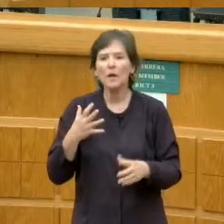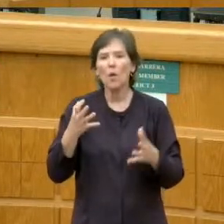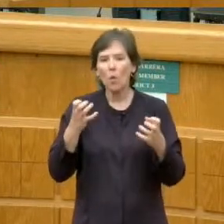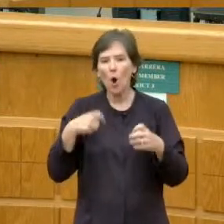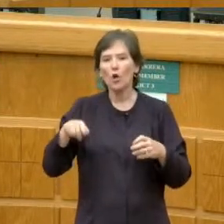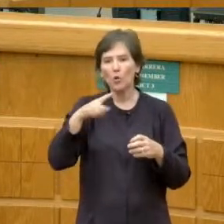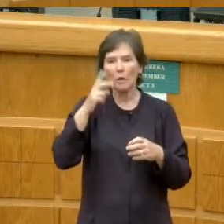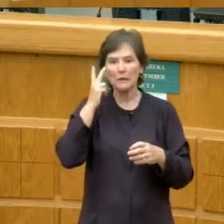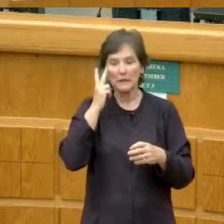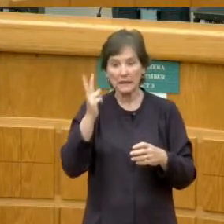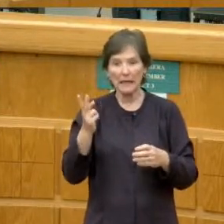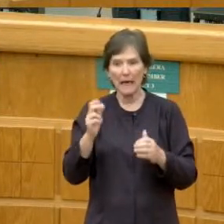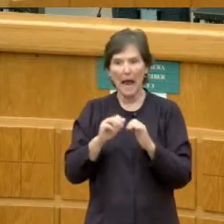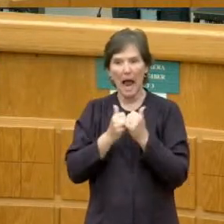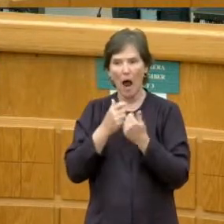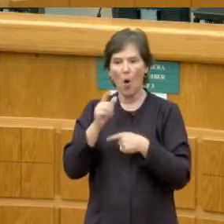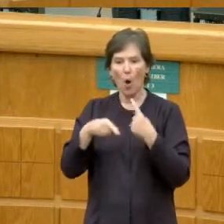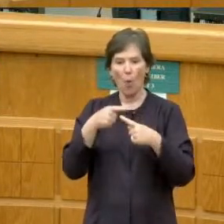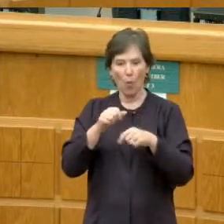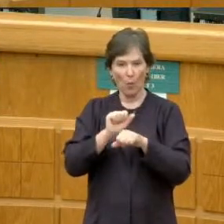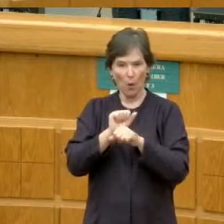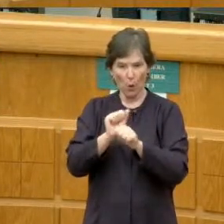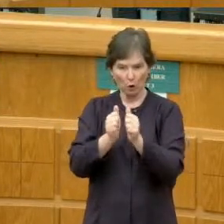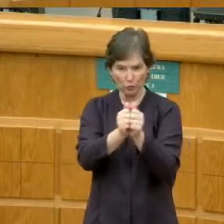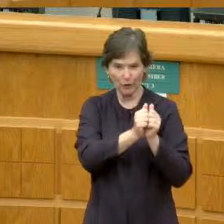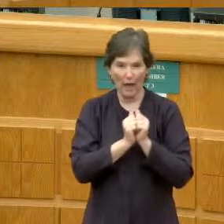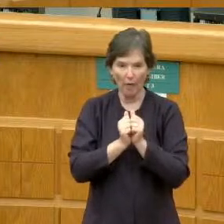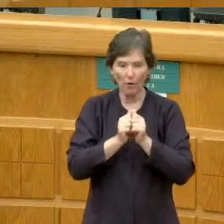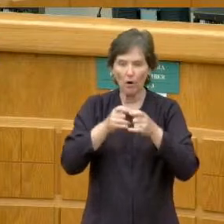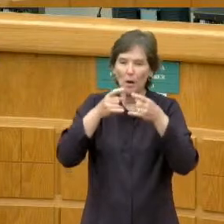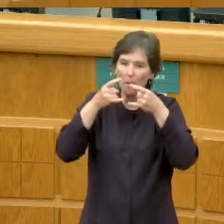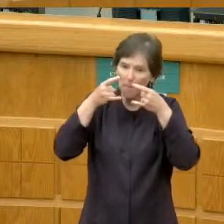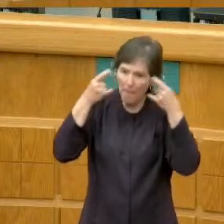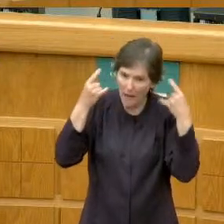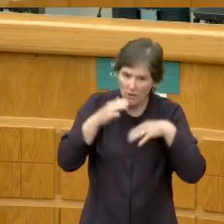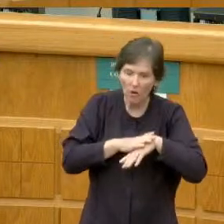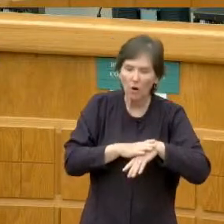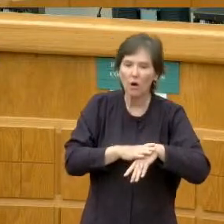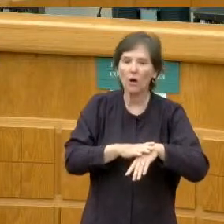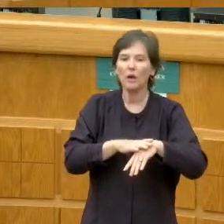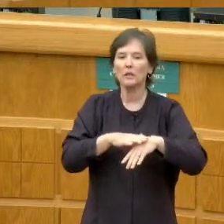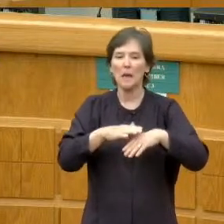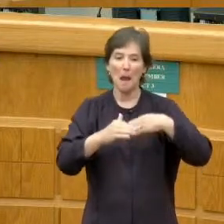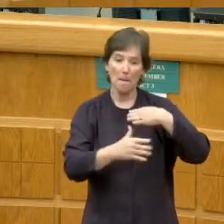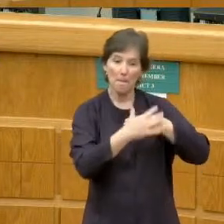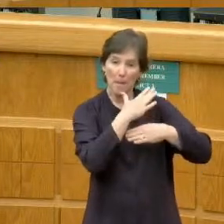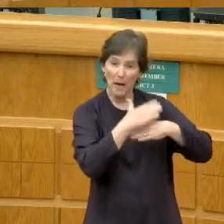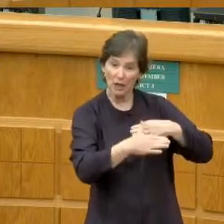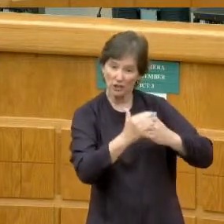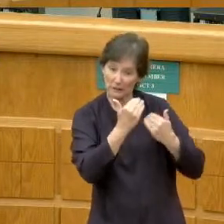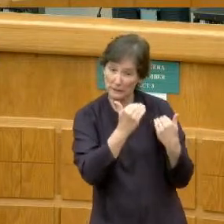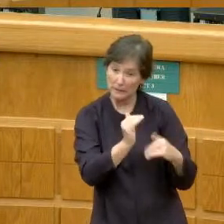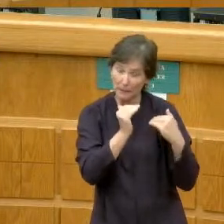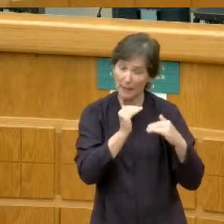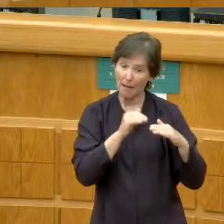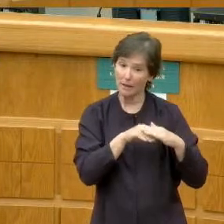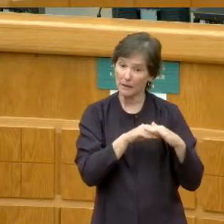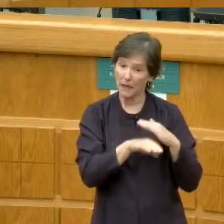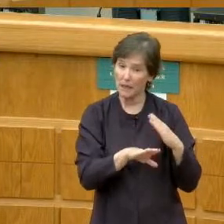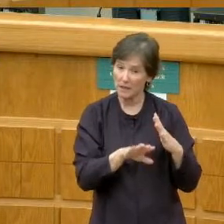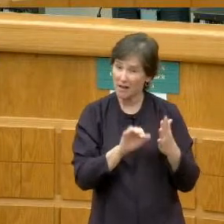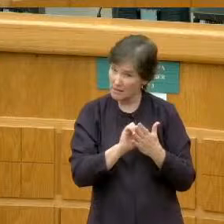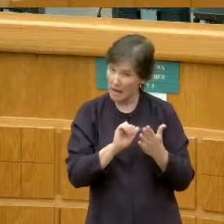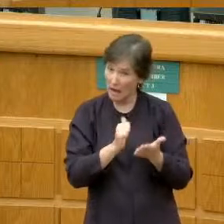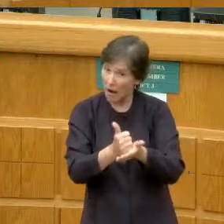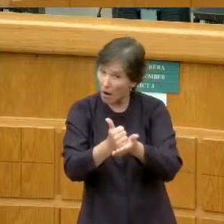The mask wearing, the vehicular beach restriction, is that making a difference? Have